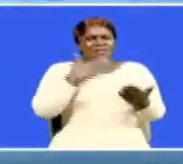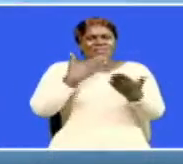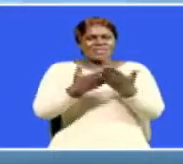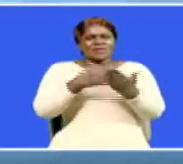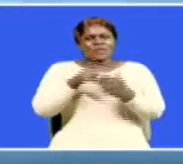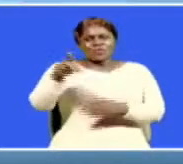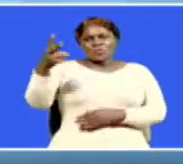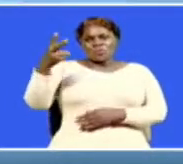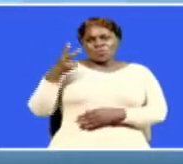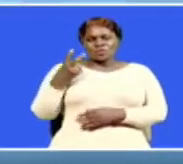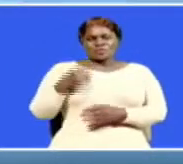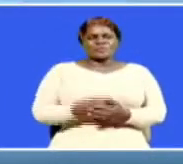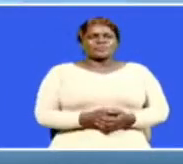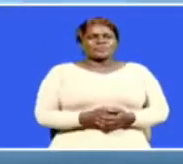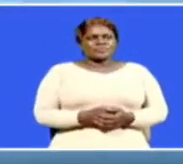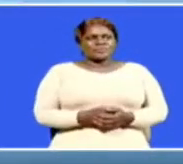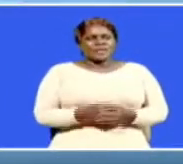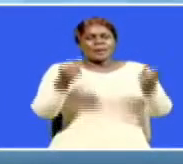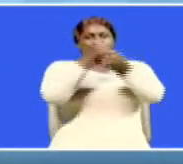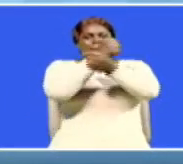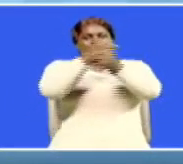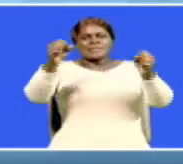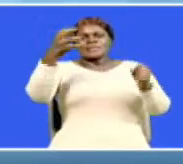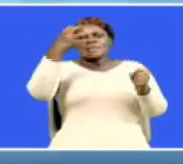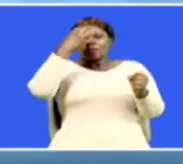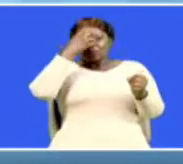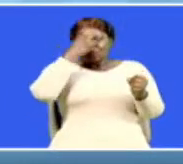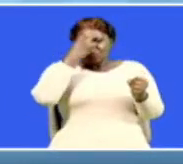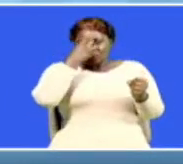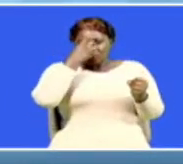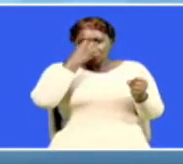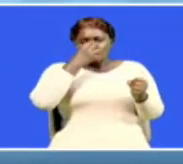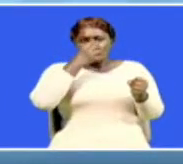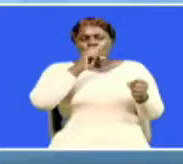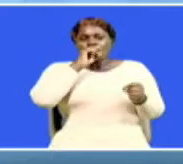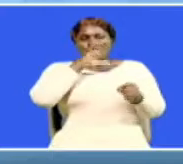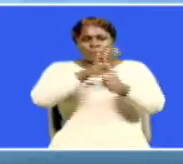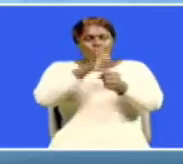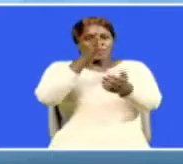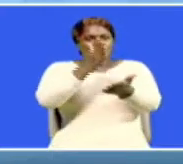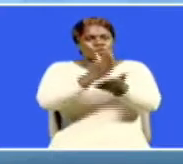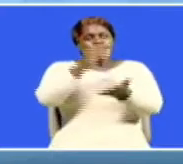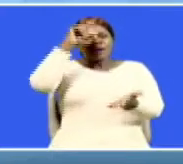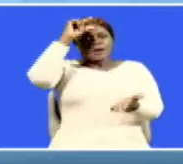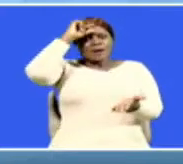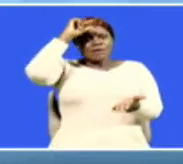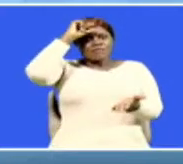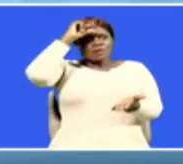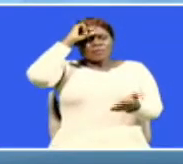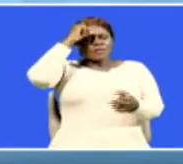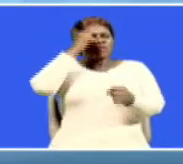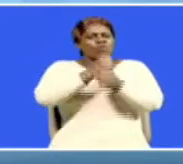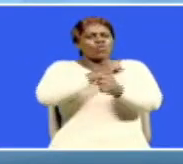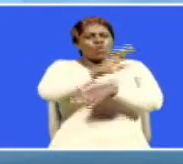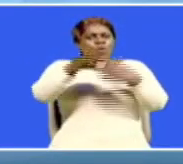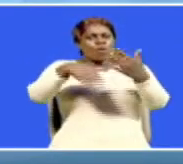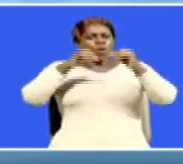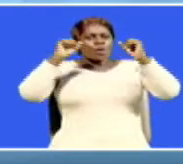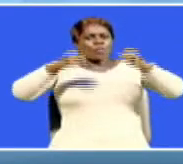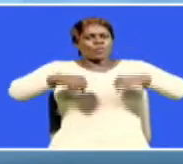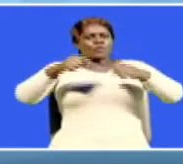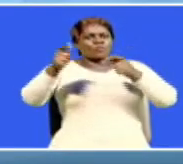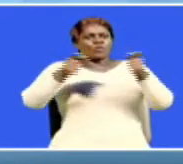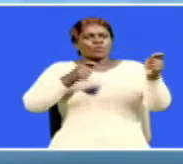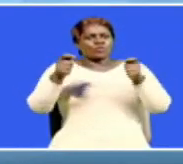due for staying with KTN Prime. Now, President William Ruto has issued an assurance that the government will do whatever it takes to